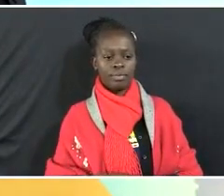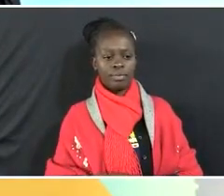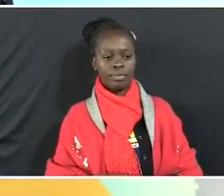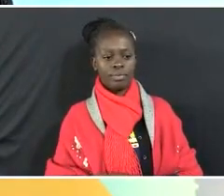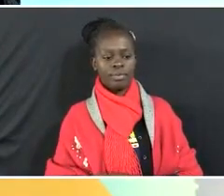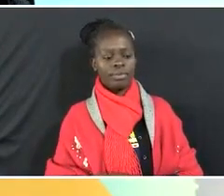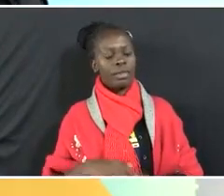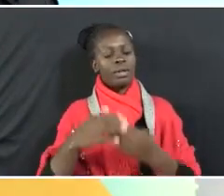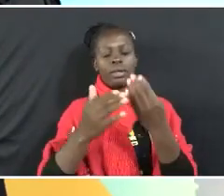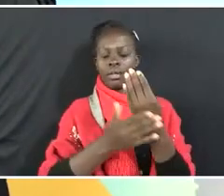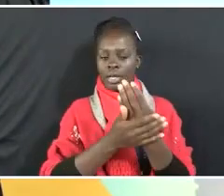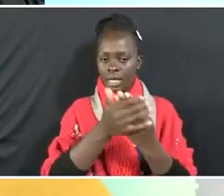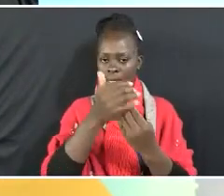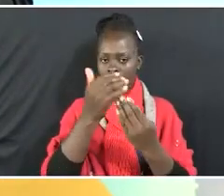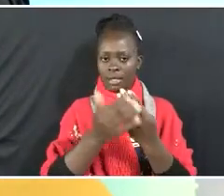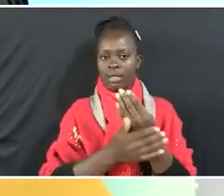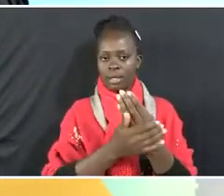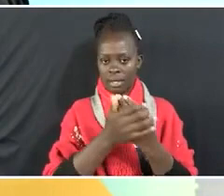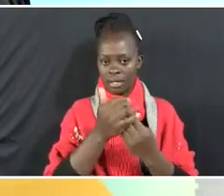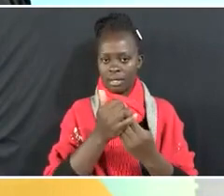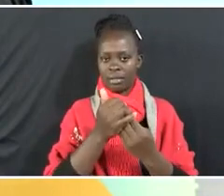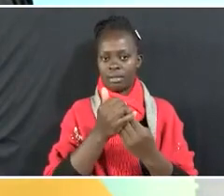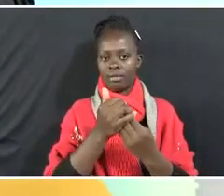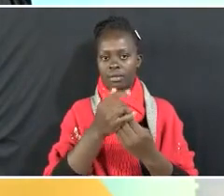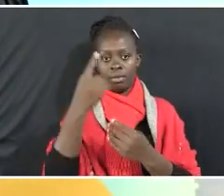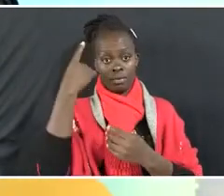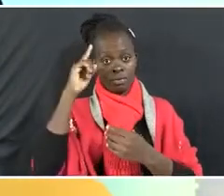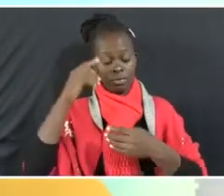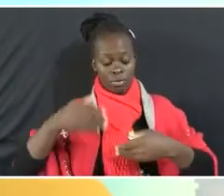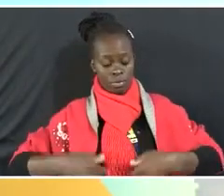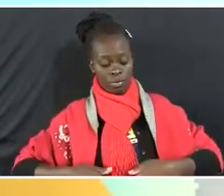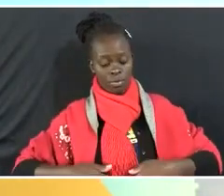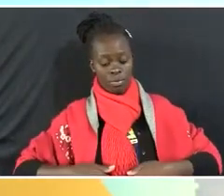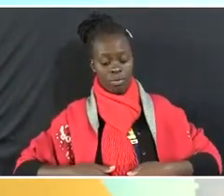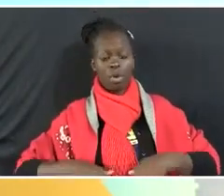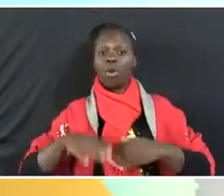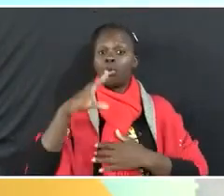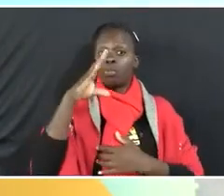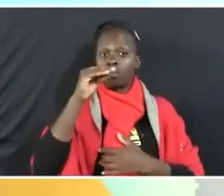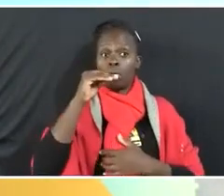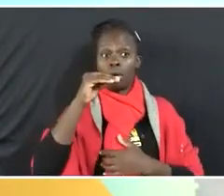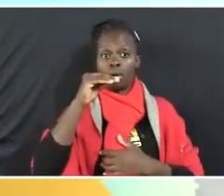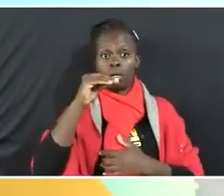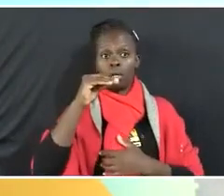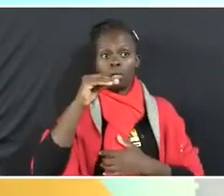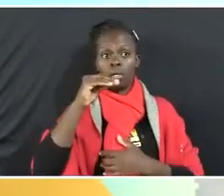Deal gently with these young people. We are talking about drug abuse in